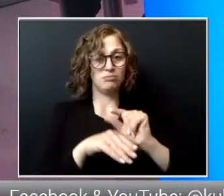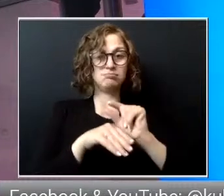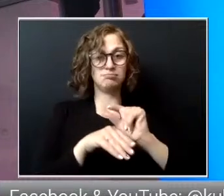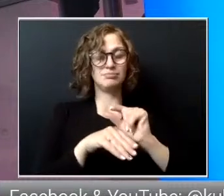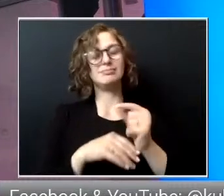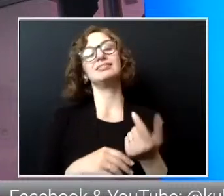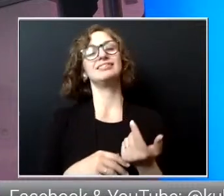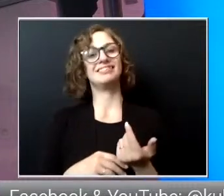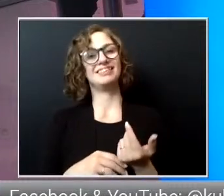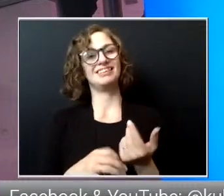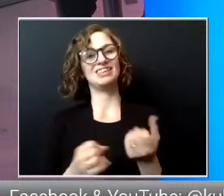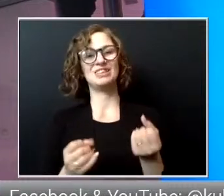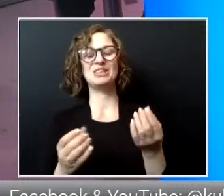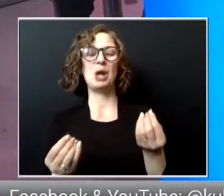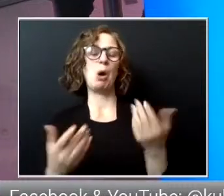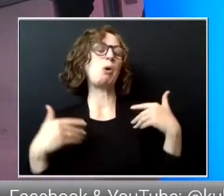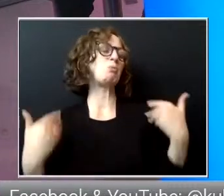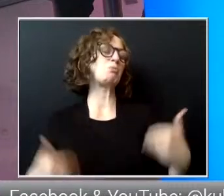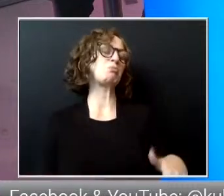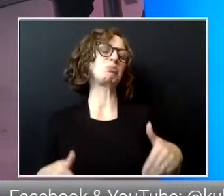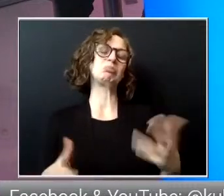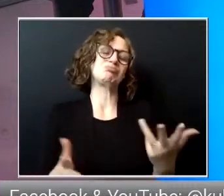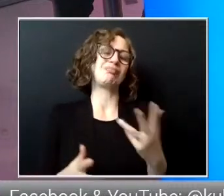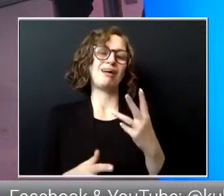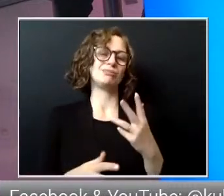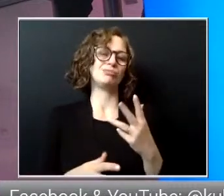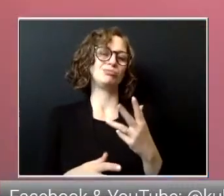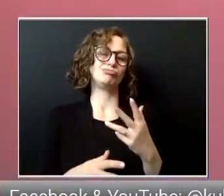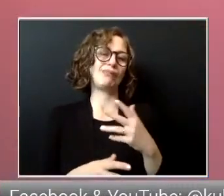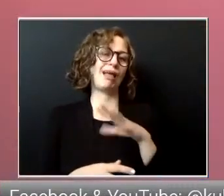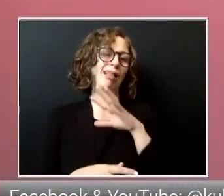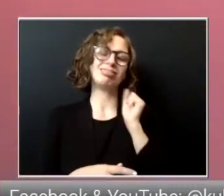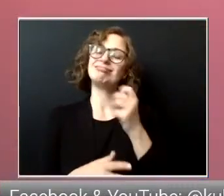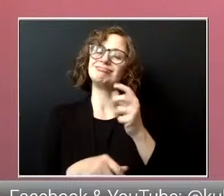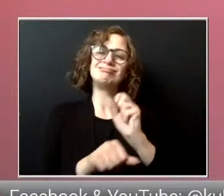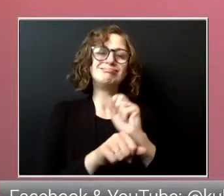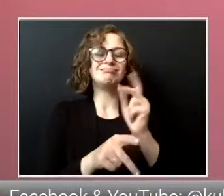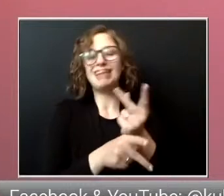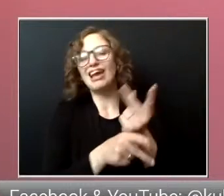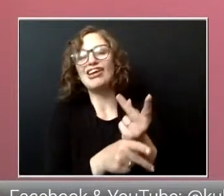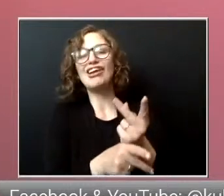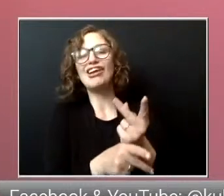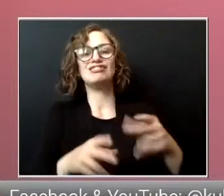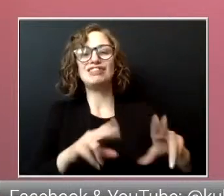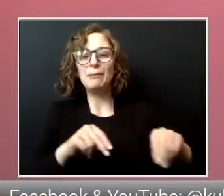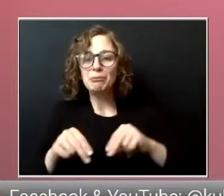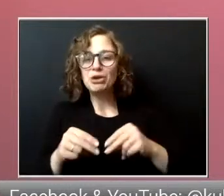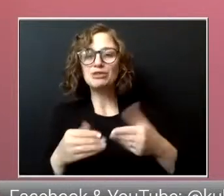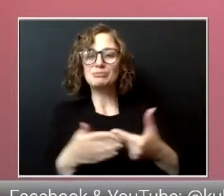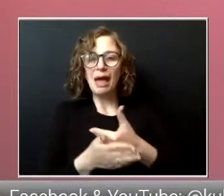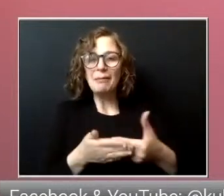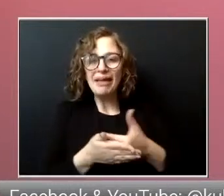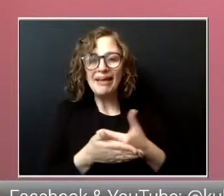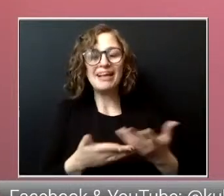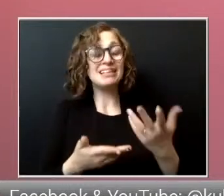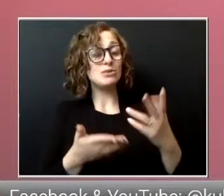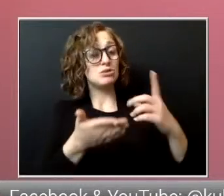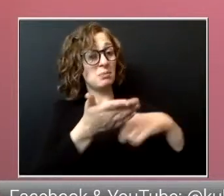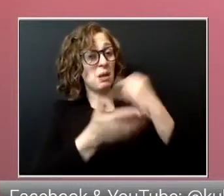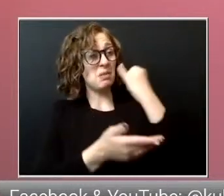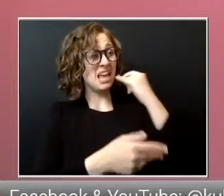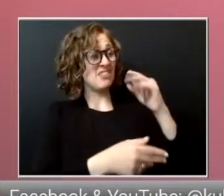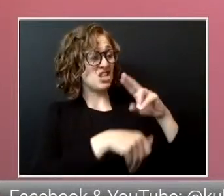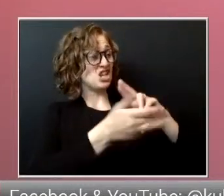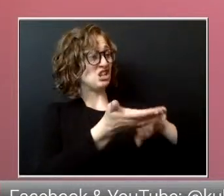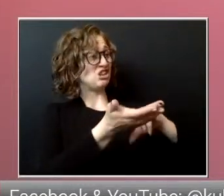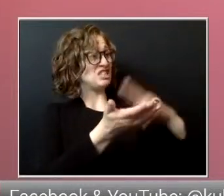to taking care of diapers and babies, and it's, sometimes if the nurse is out and something needs to be